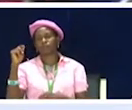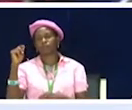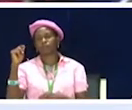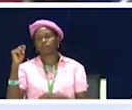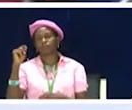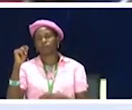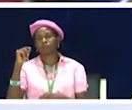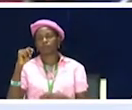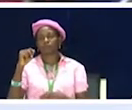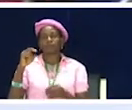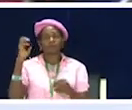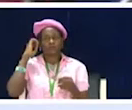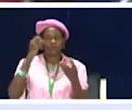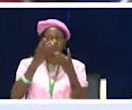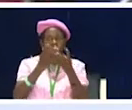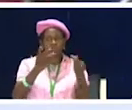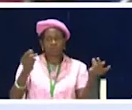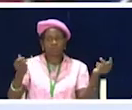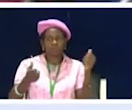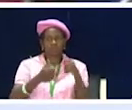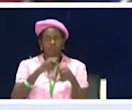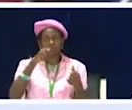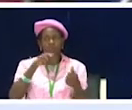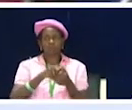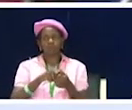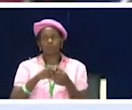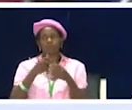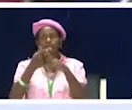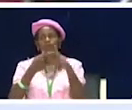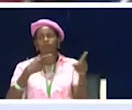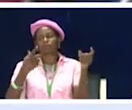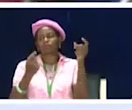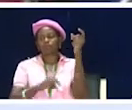he solved the problem from the